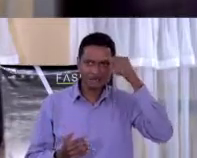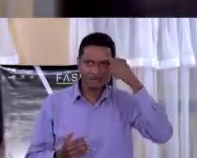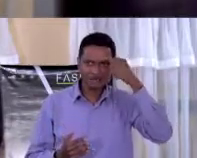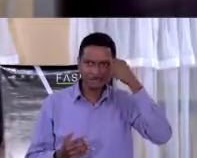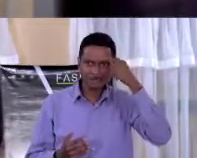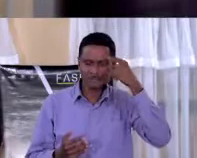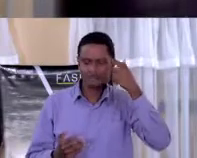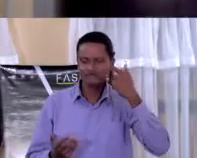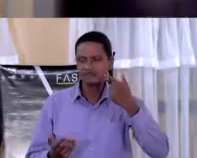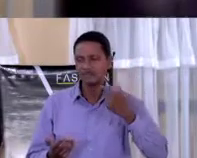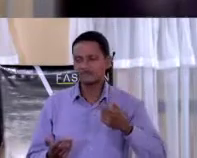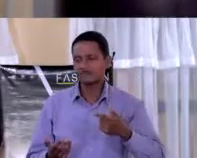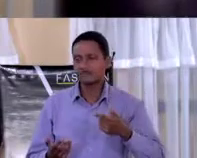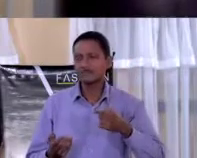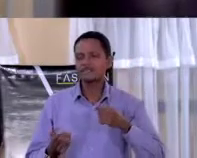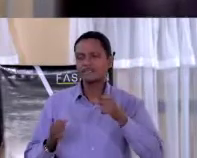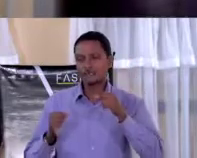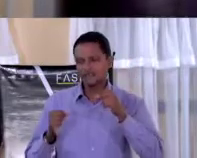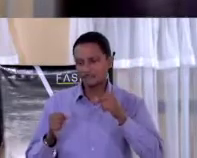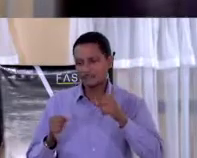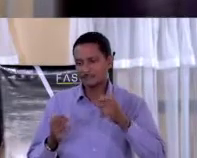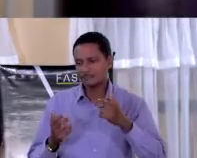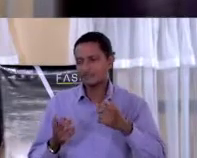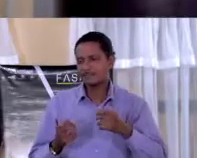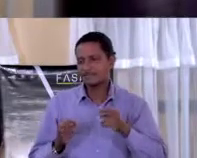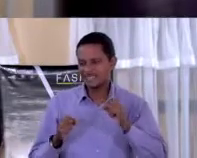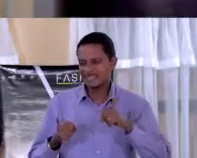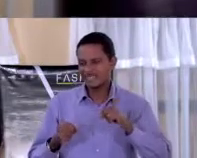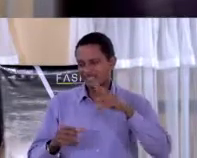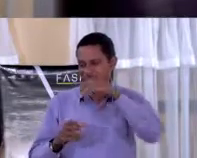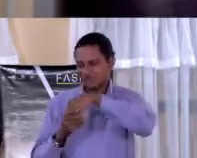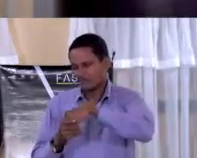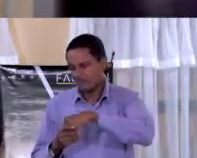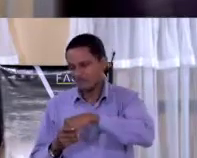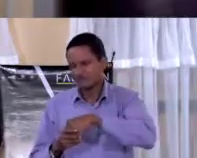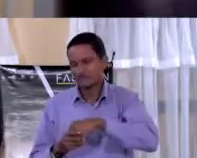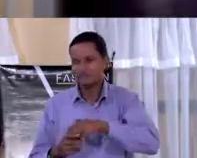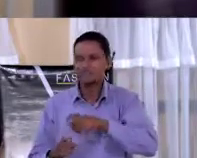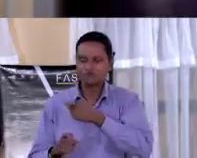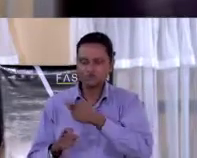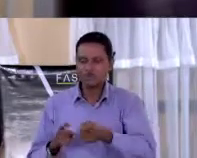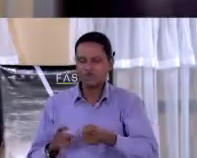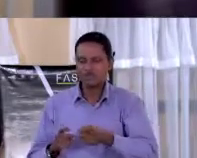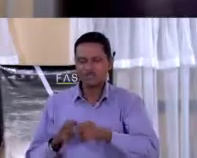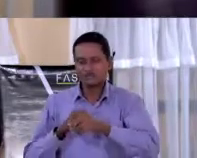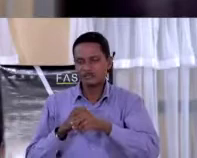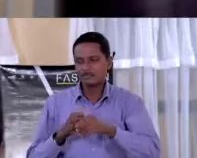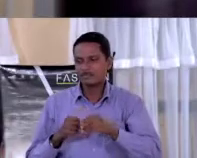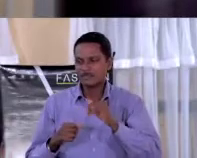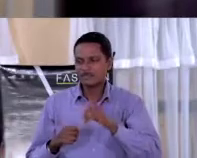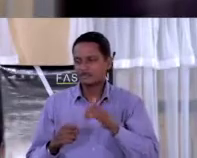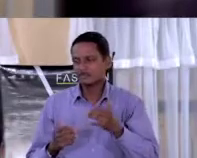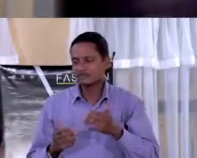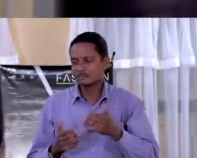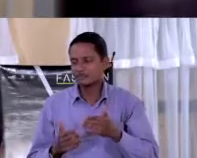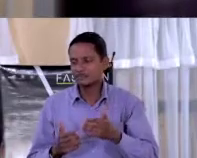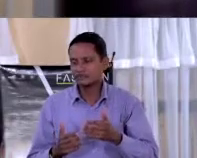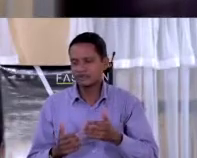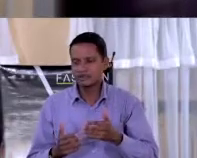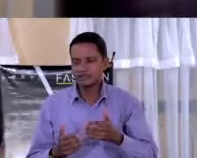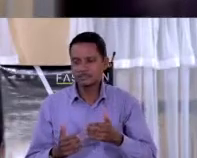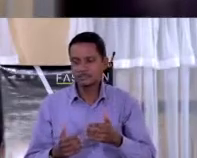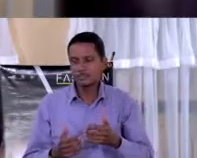the intention of the brand of the fashion week. This allows you from carrying it